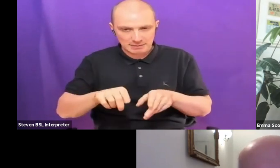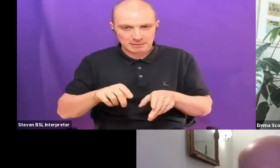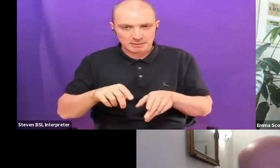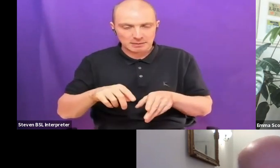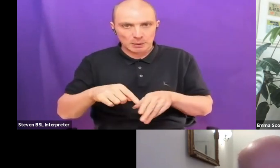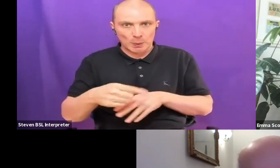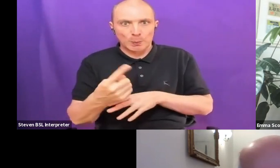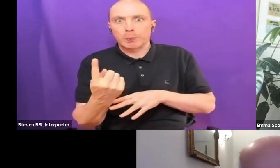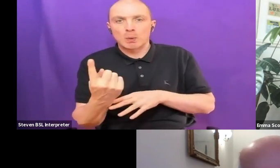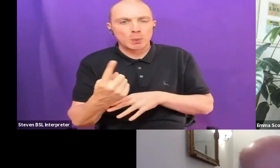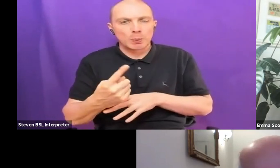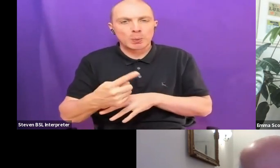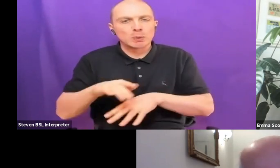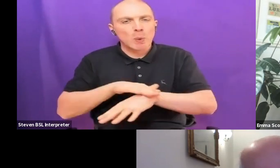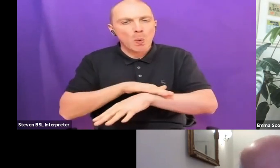able to cross the road easily,